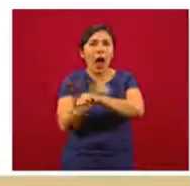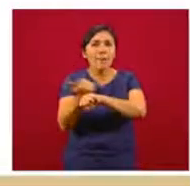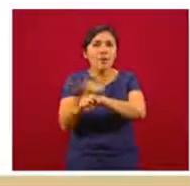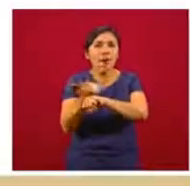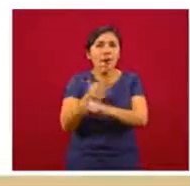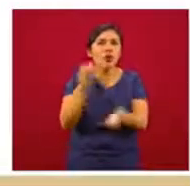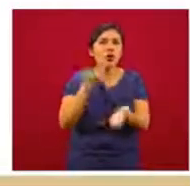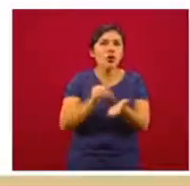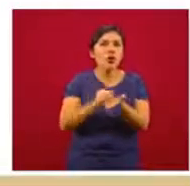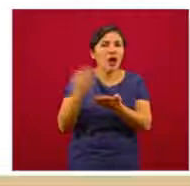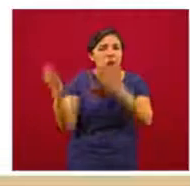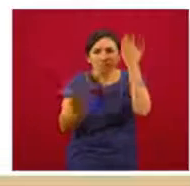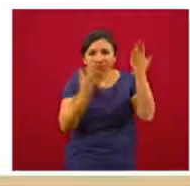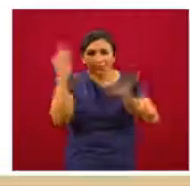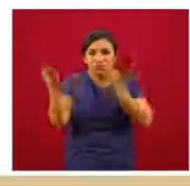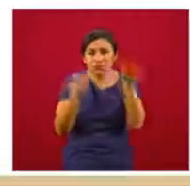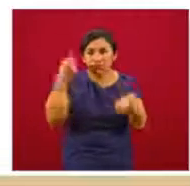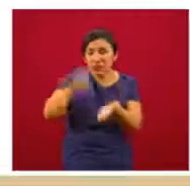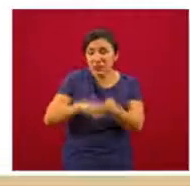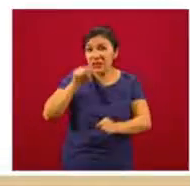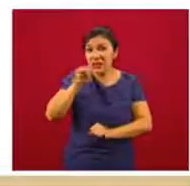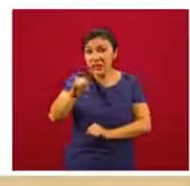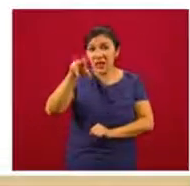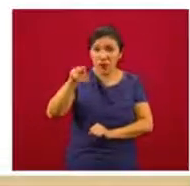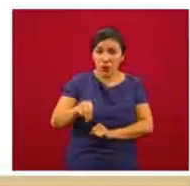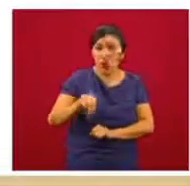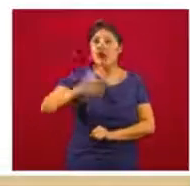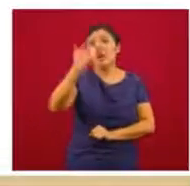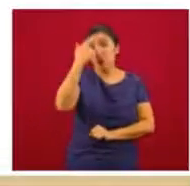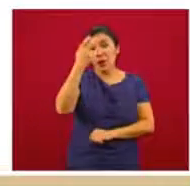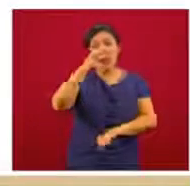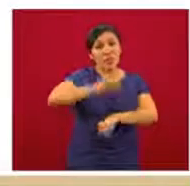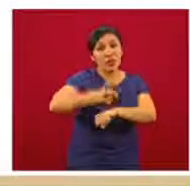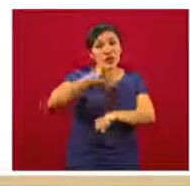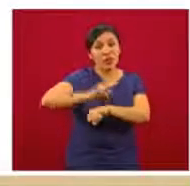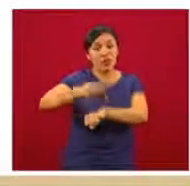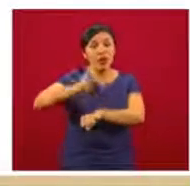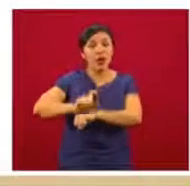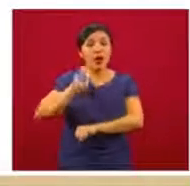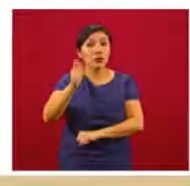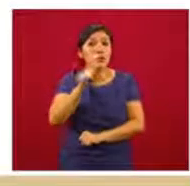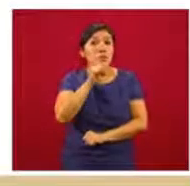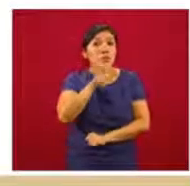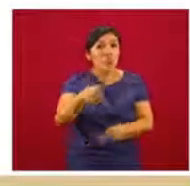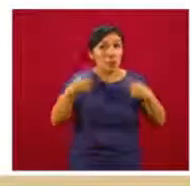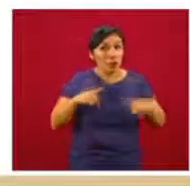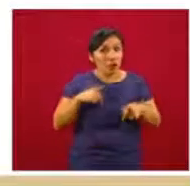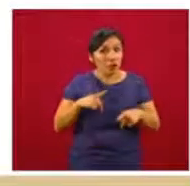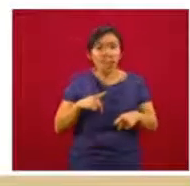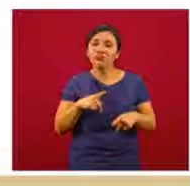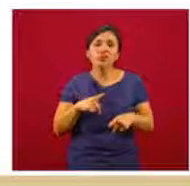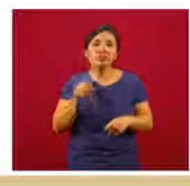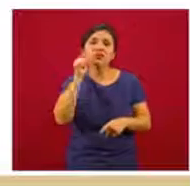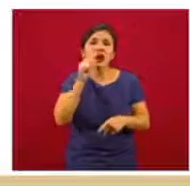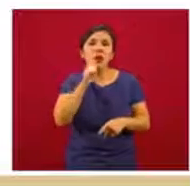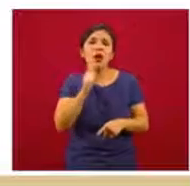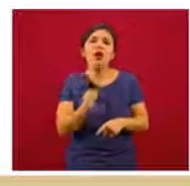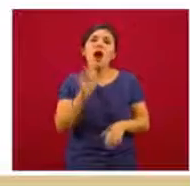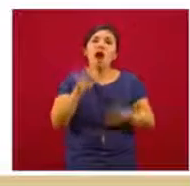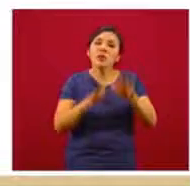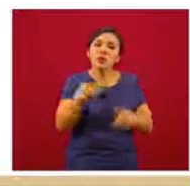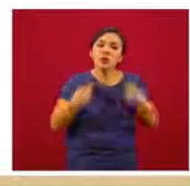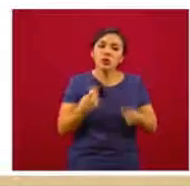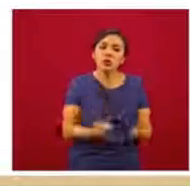38,994 in yellow area are still under analysis. Let me remind you that these are not the